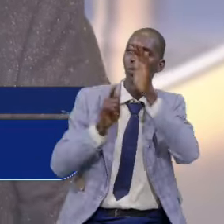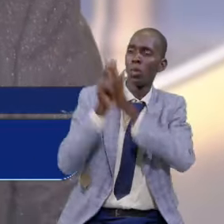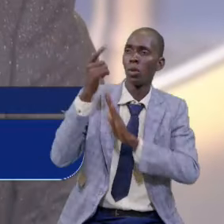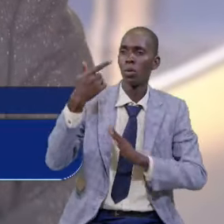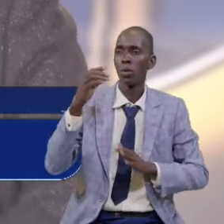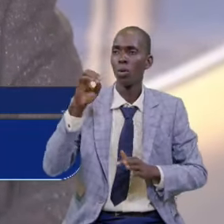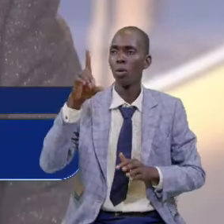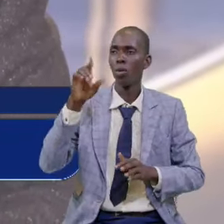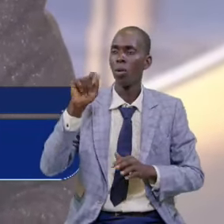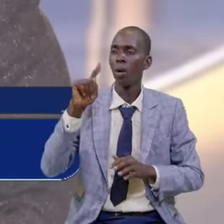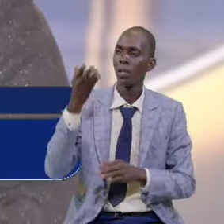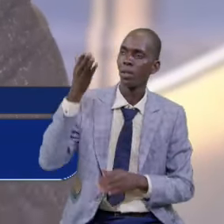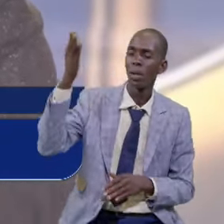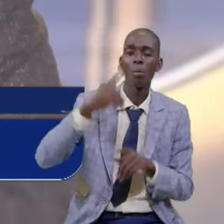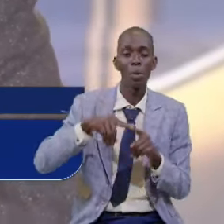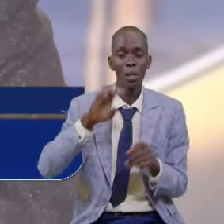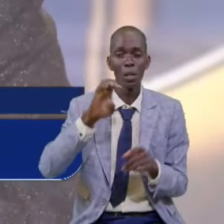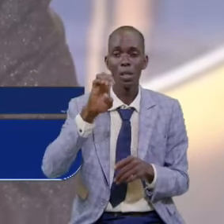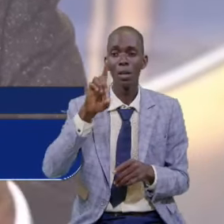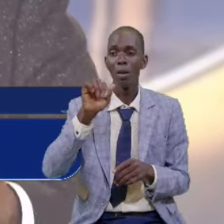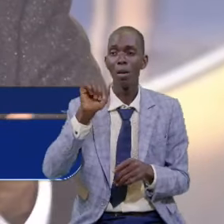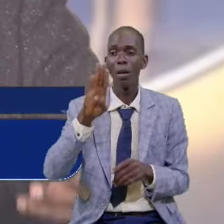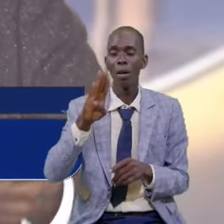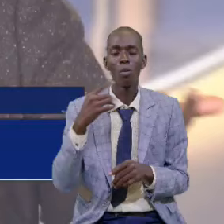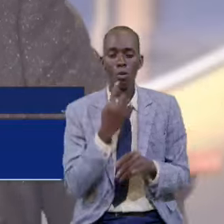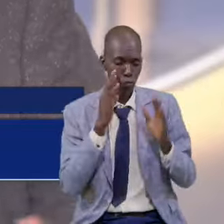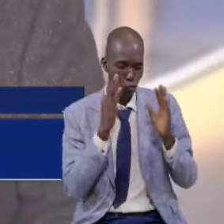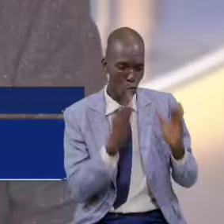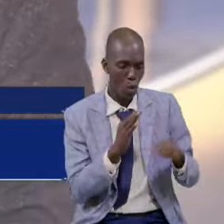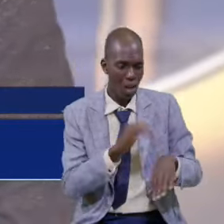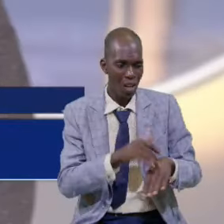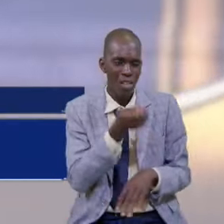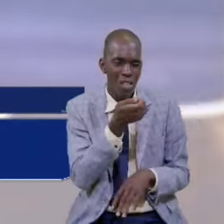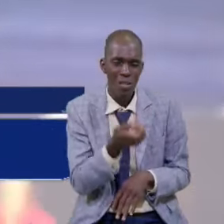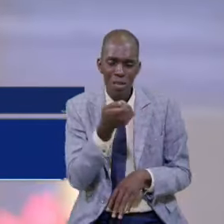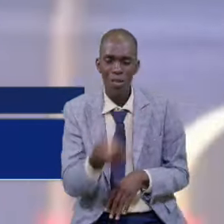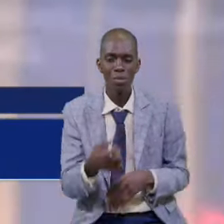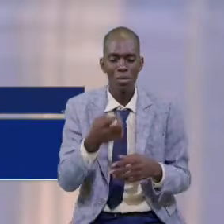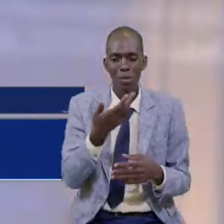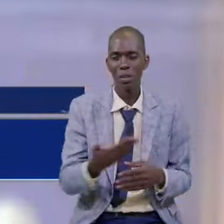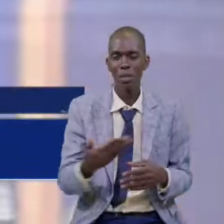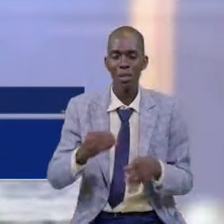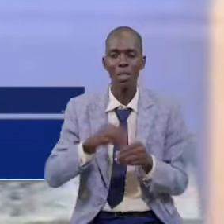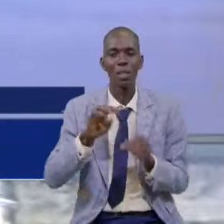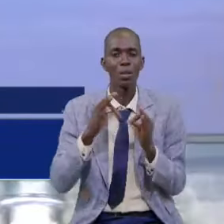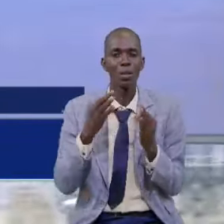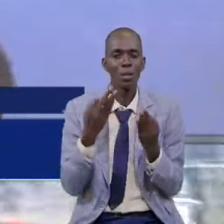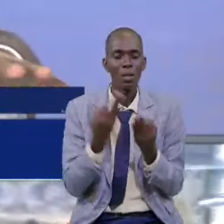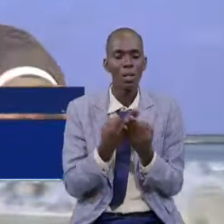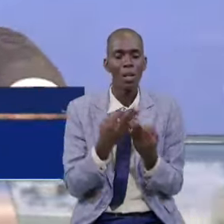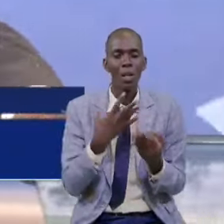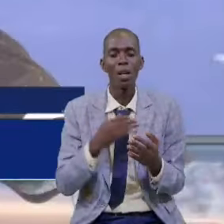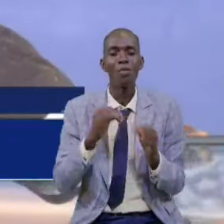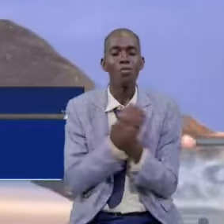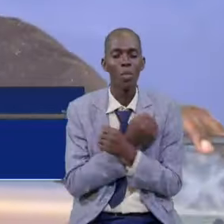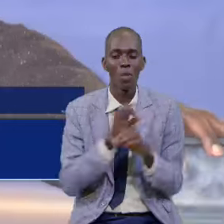bogged down by the little things in the family, and that family kind of fight hindered him from